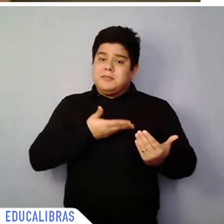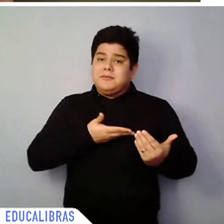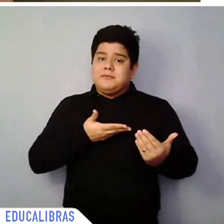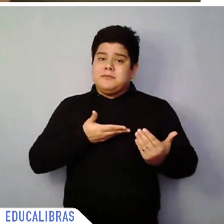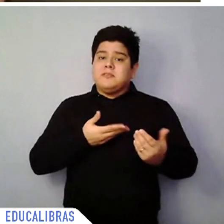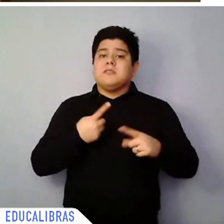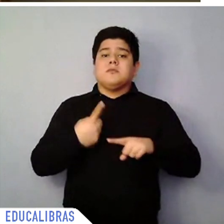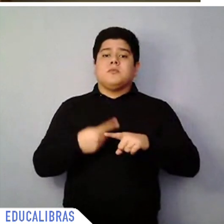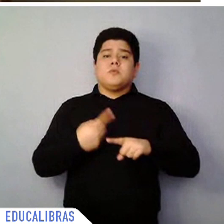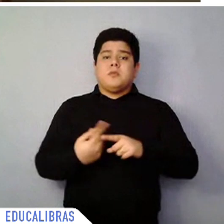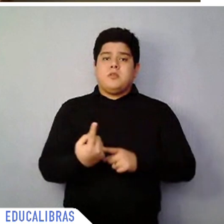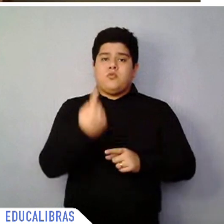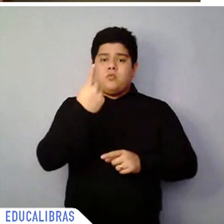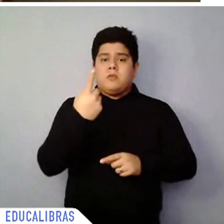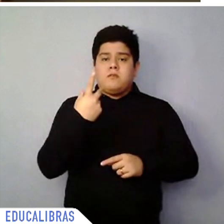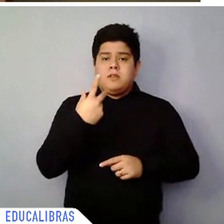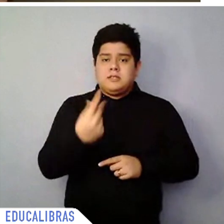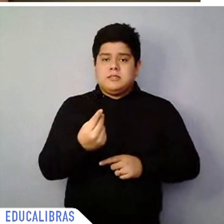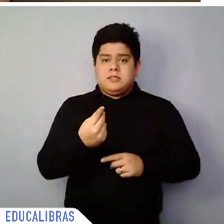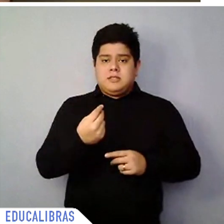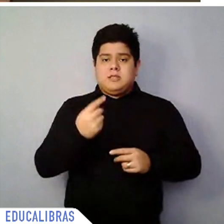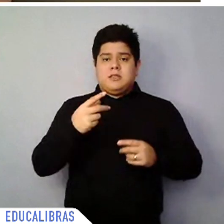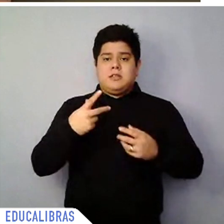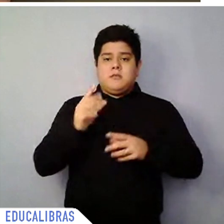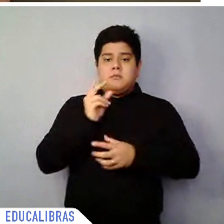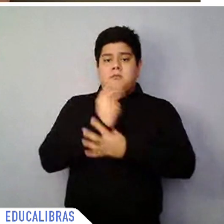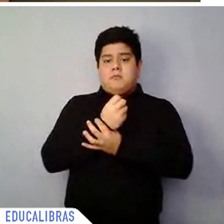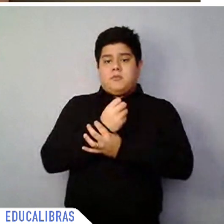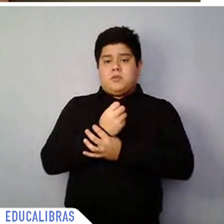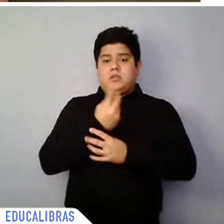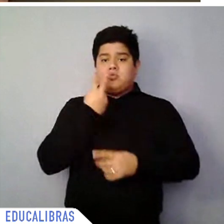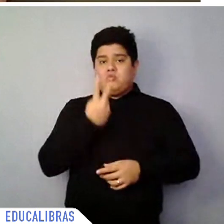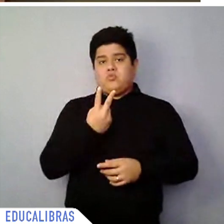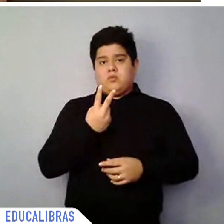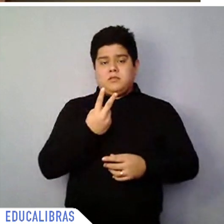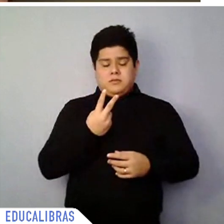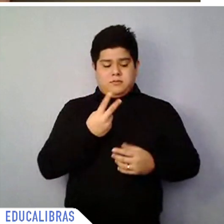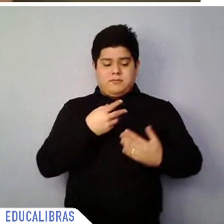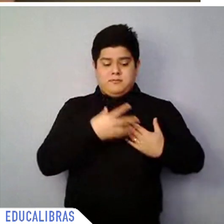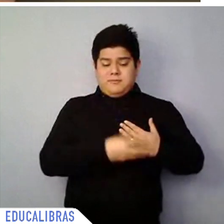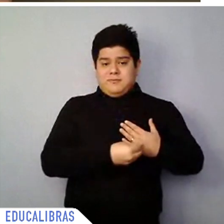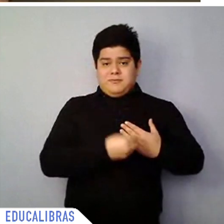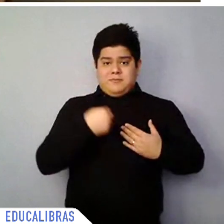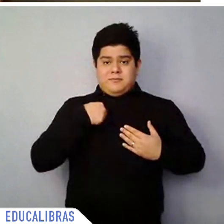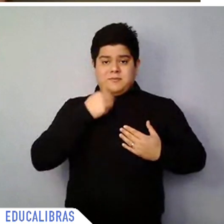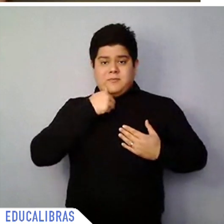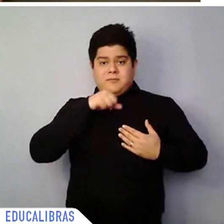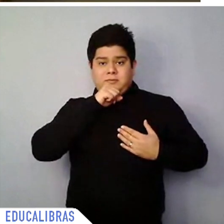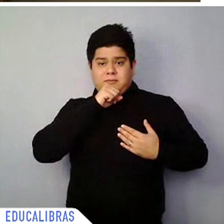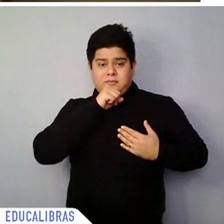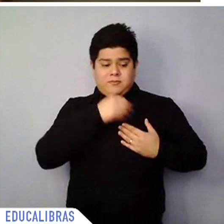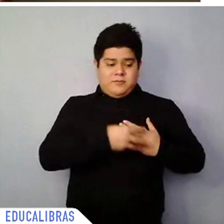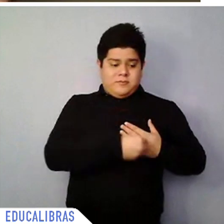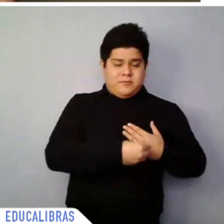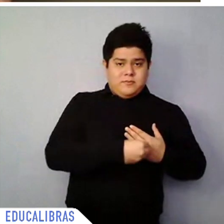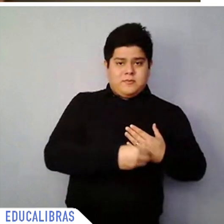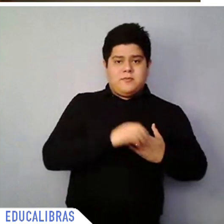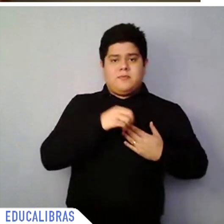to vaccinate women who are breastfeeding their children, because you have one vaccine protecting 2